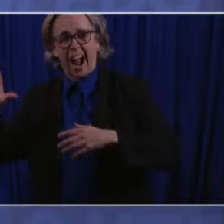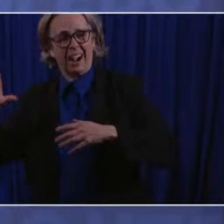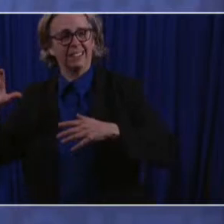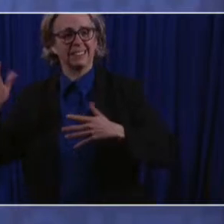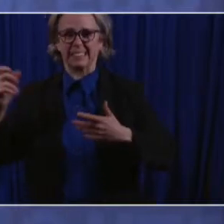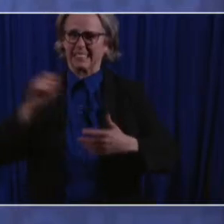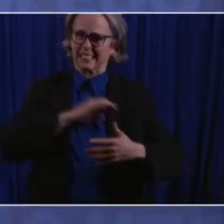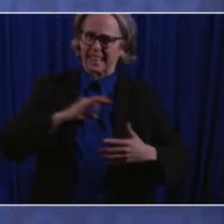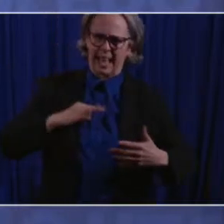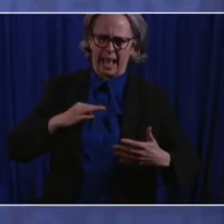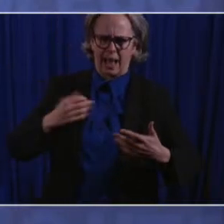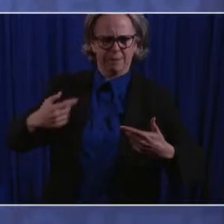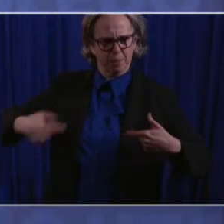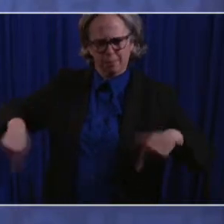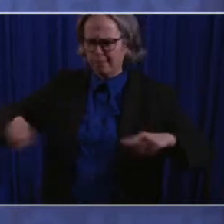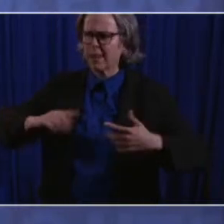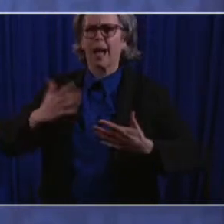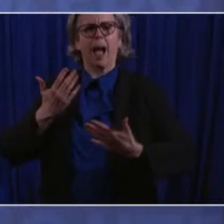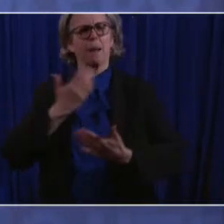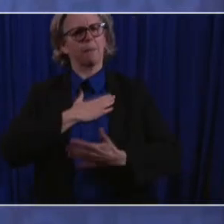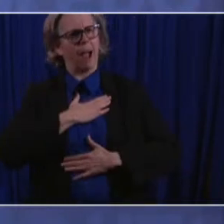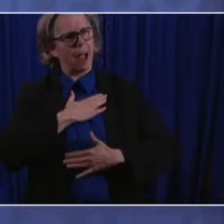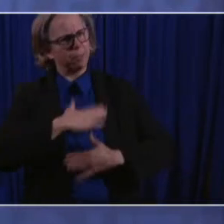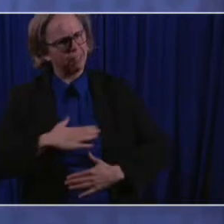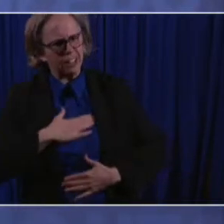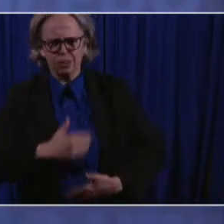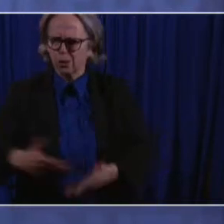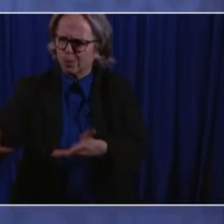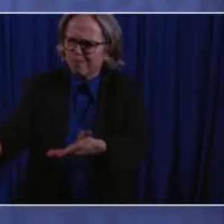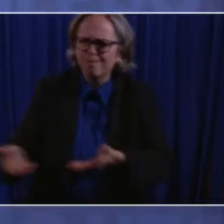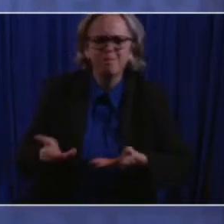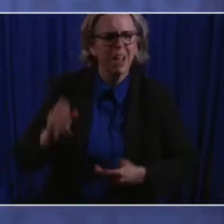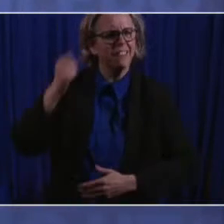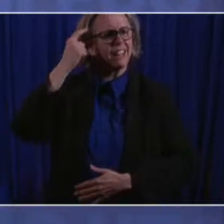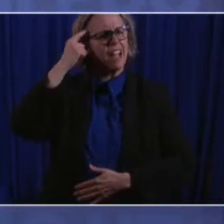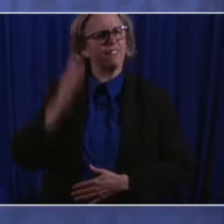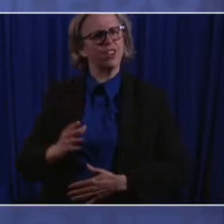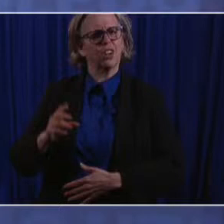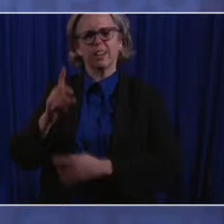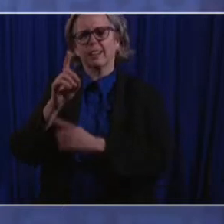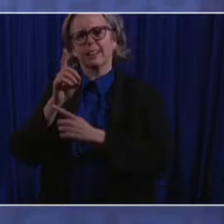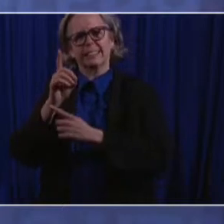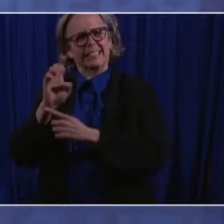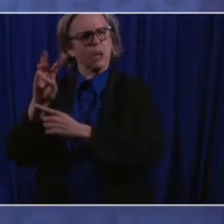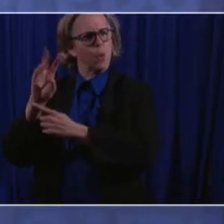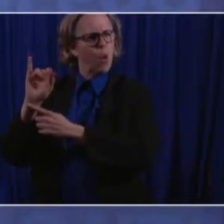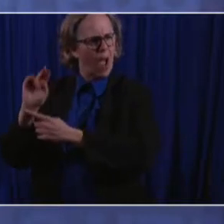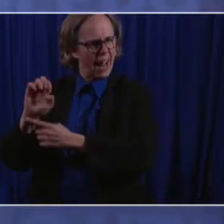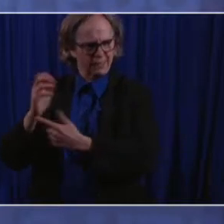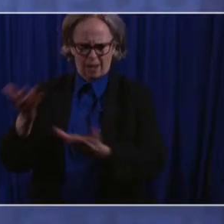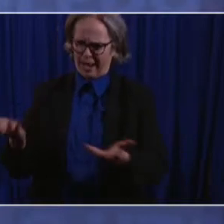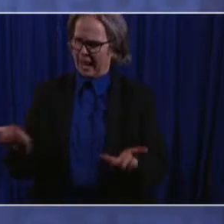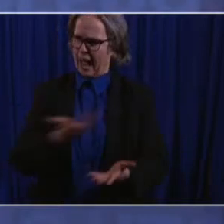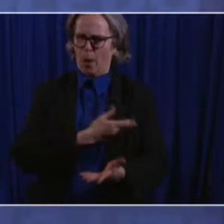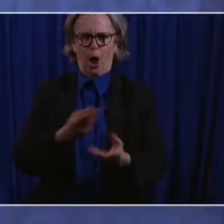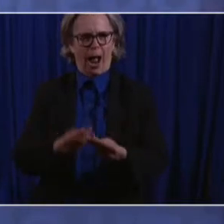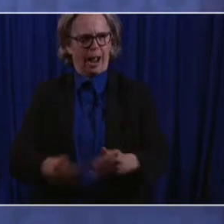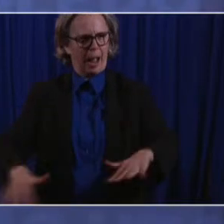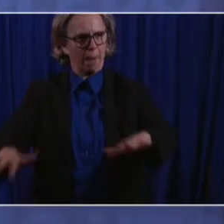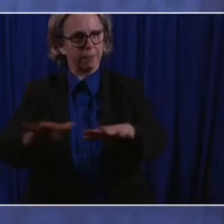sincere pleasure today to welcome Governor Mike DeWine to our campus. It's also an opportunity for me to thank the